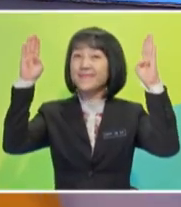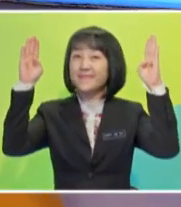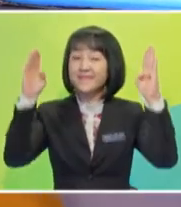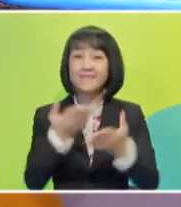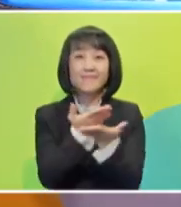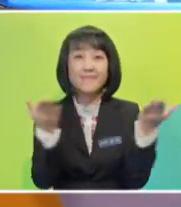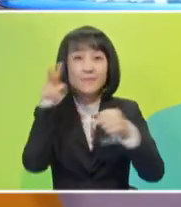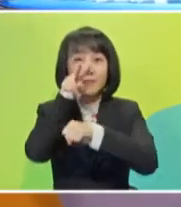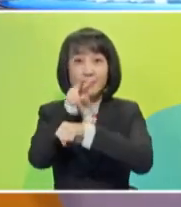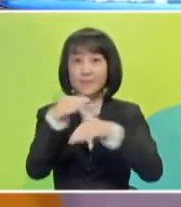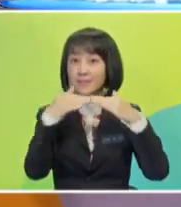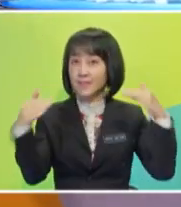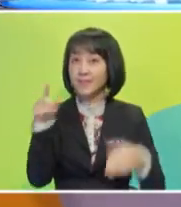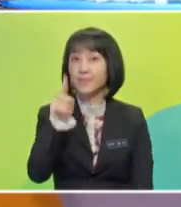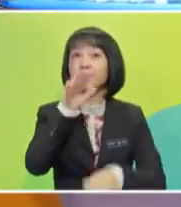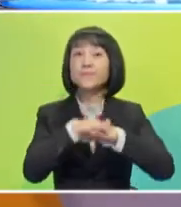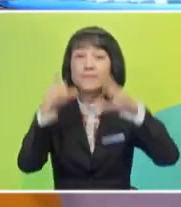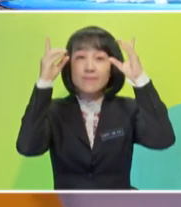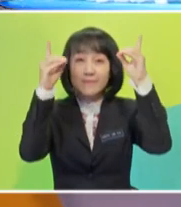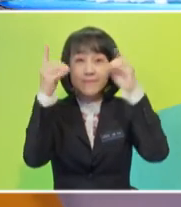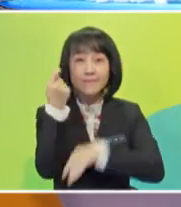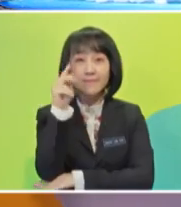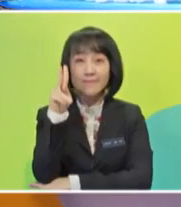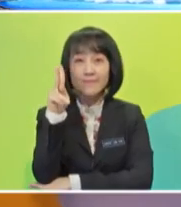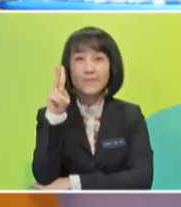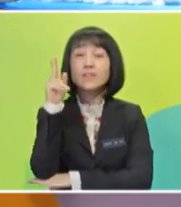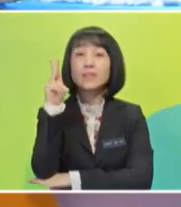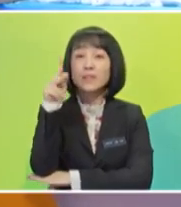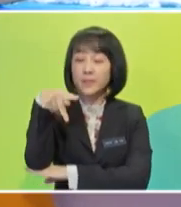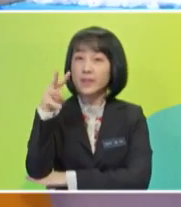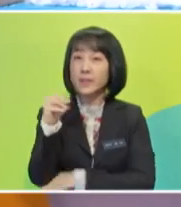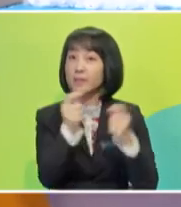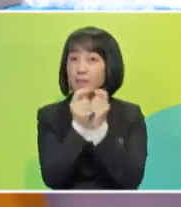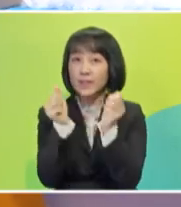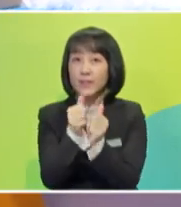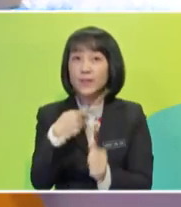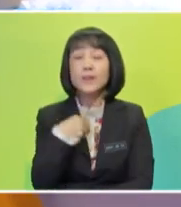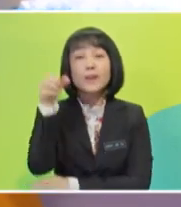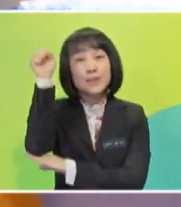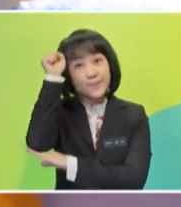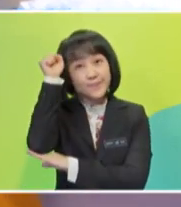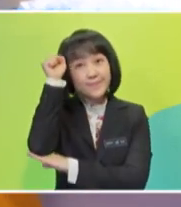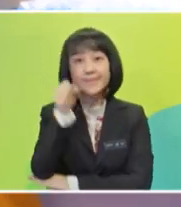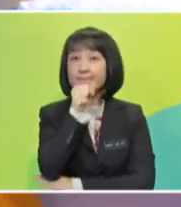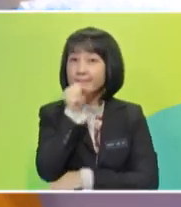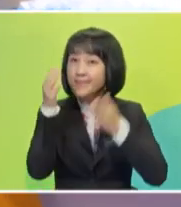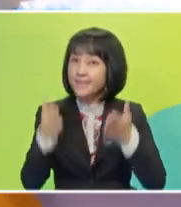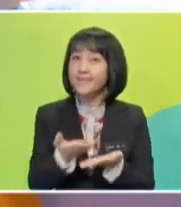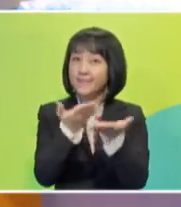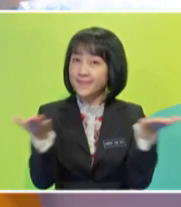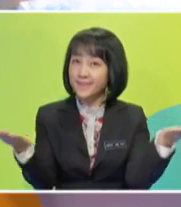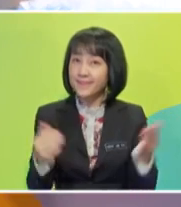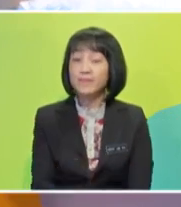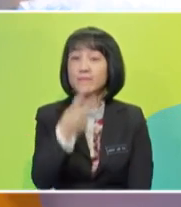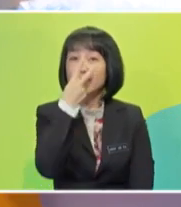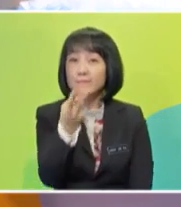You are now watching Level 1 on DidikTV KPM together with me, Sean Steven, as your host. And as you saw earlier for